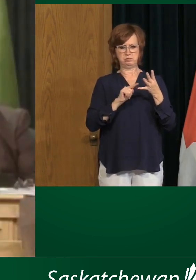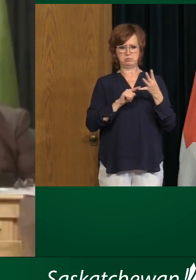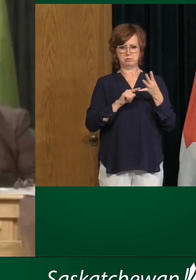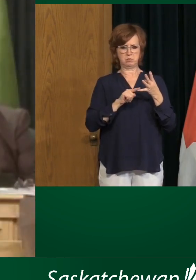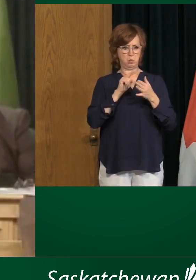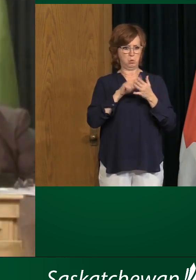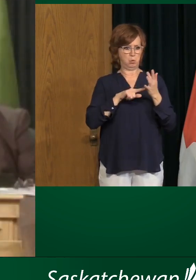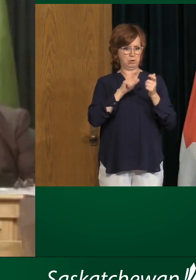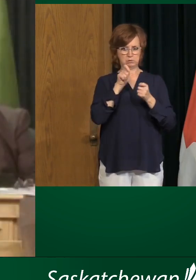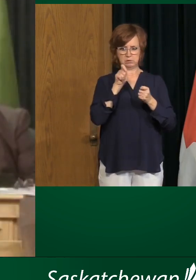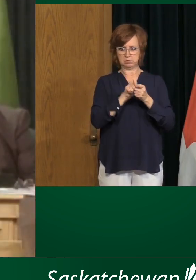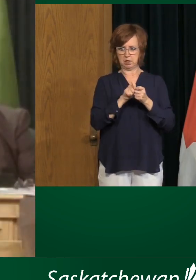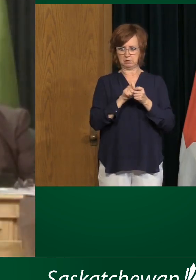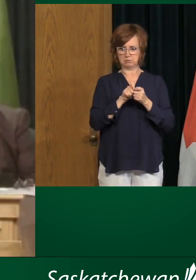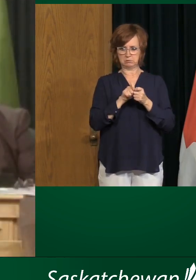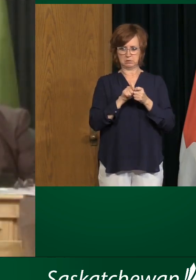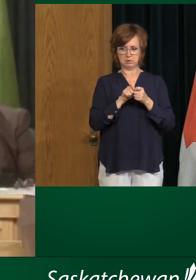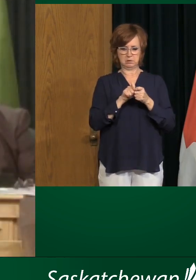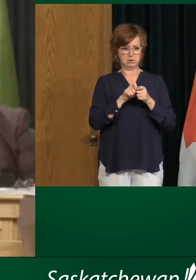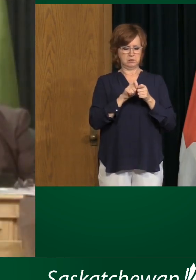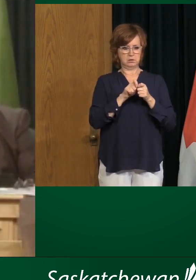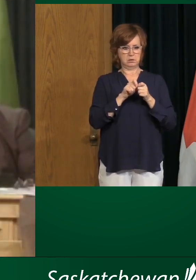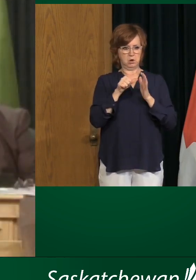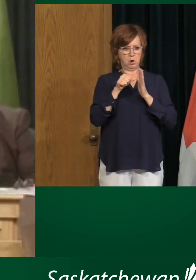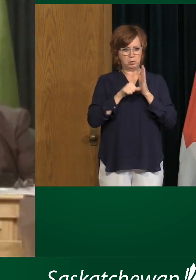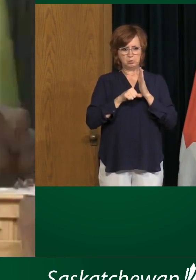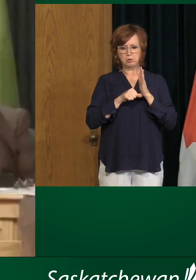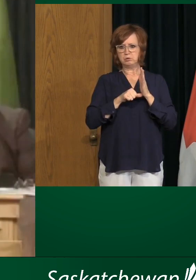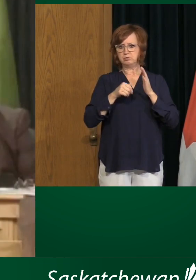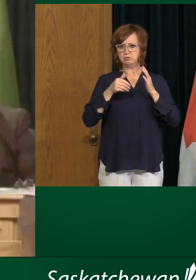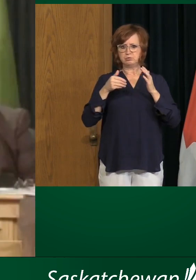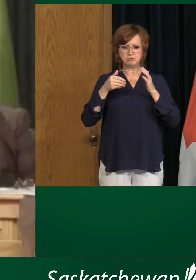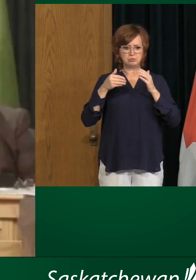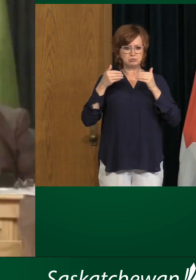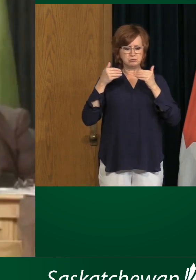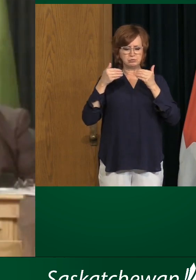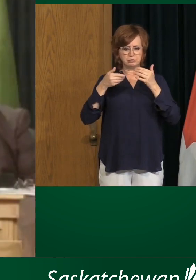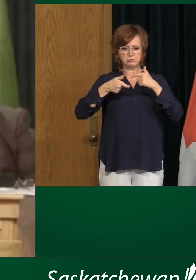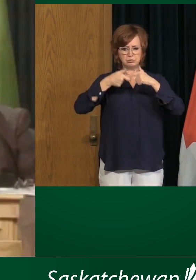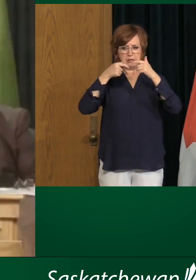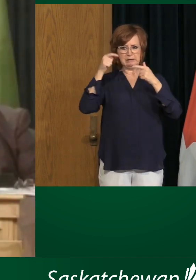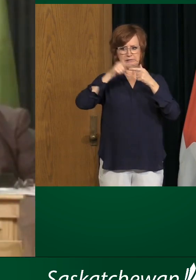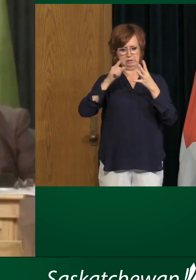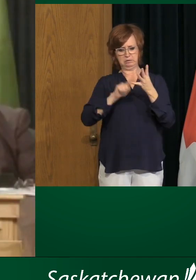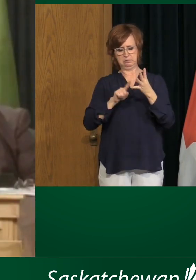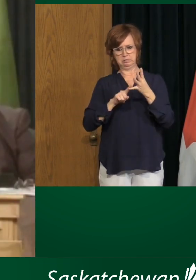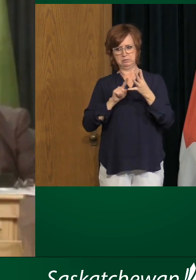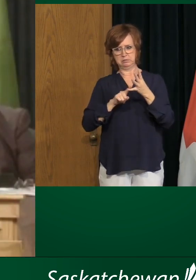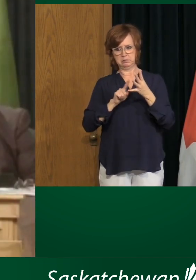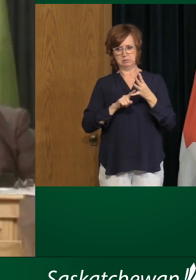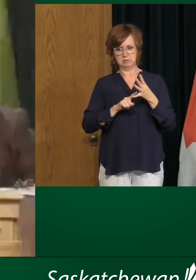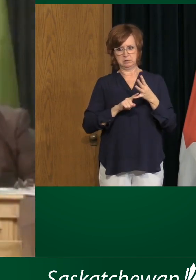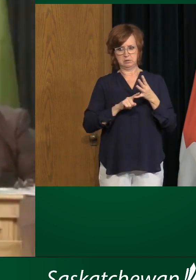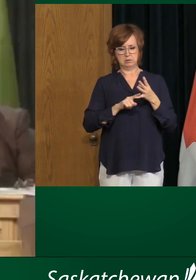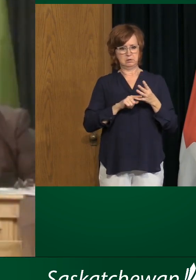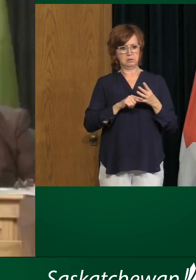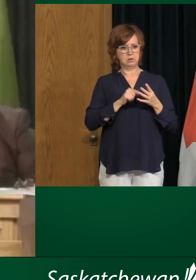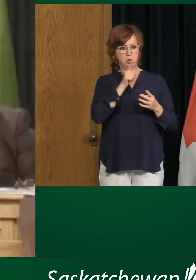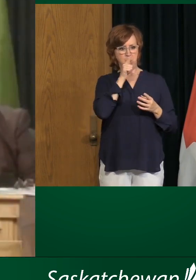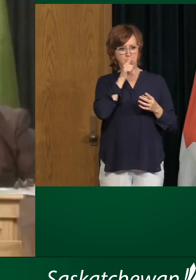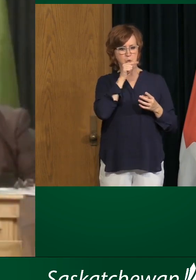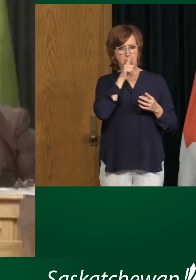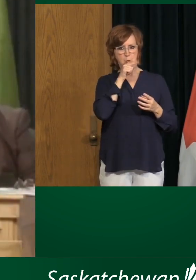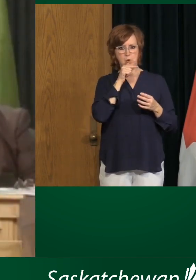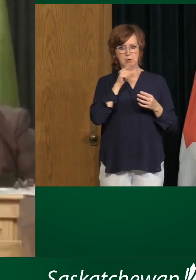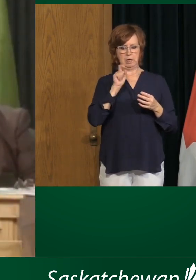procedures are going to be waiting until the end of this. We just have some elective surgeries. Could you provide a little bit more detail just to give a sense of who might be waiting until